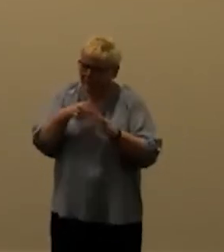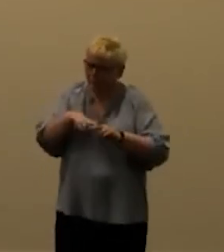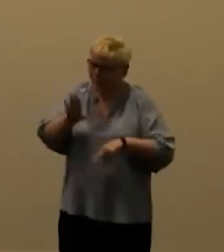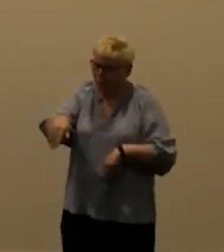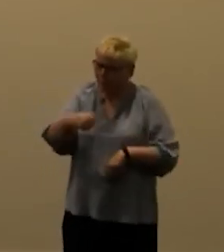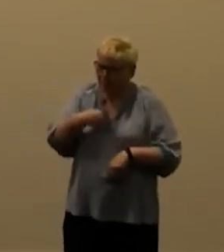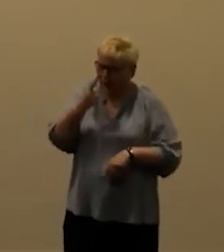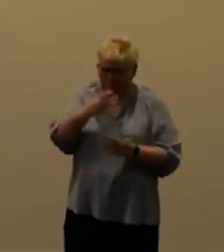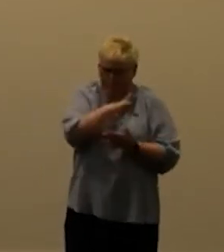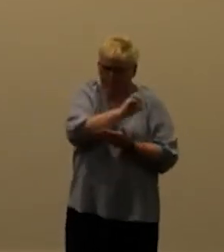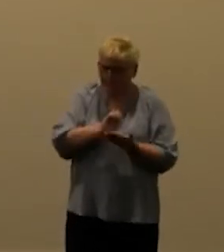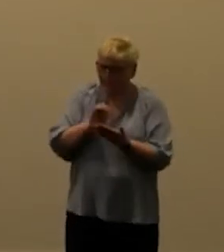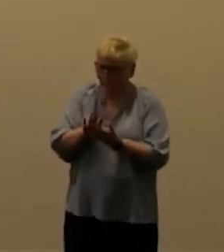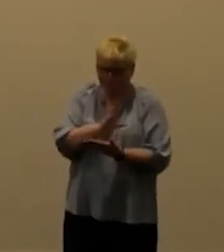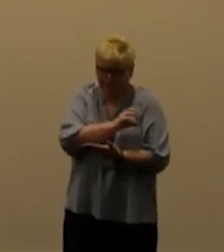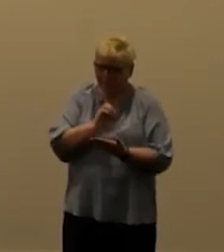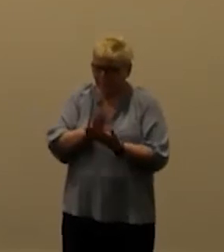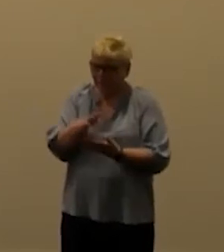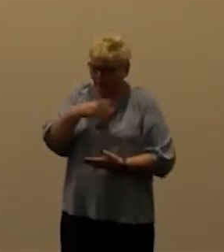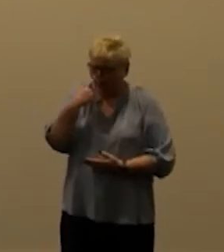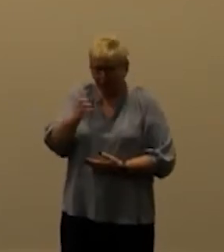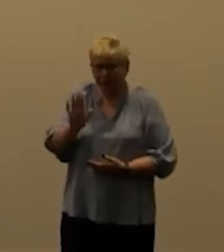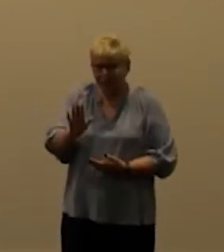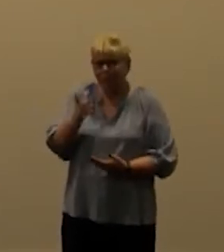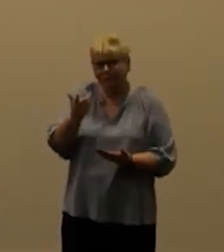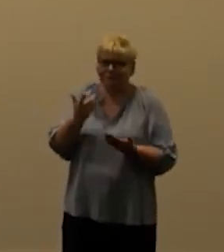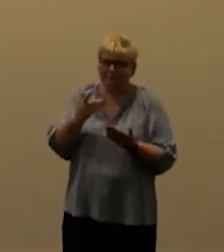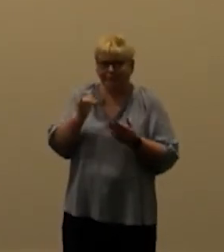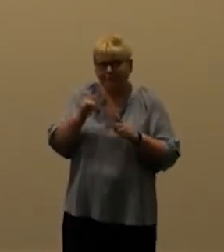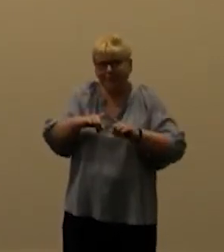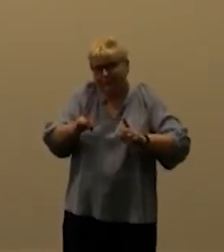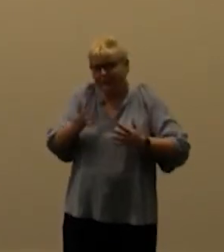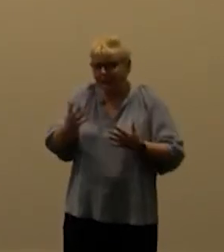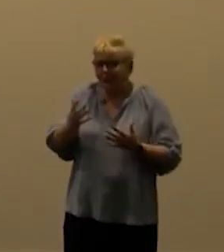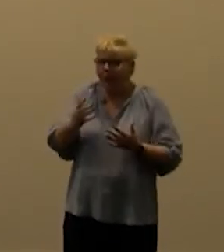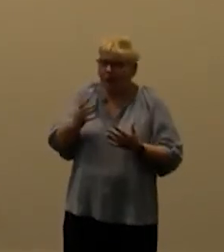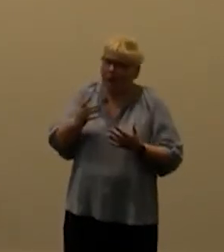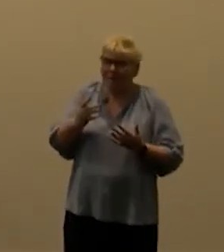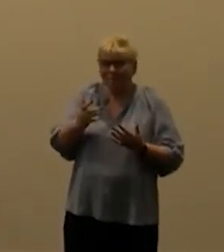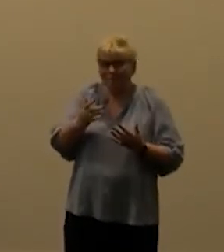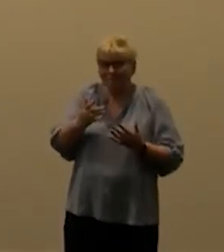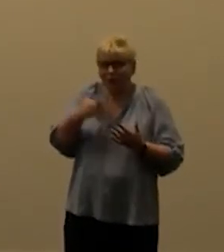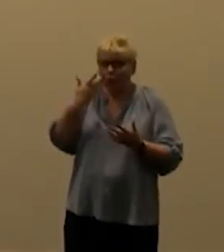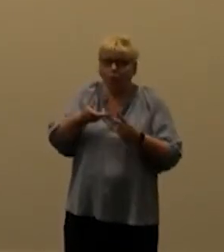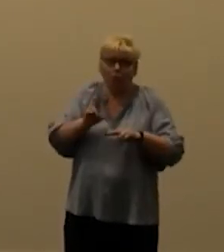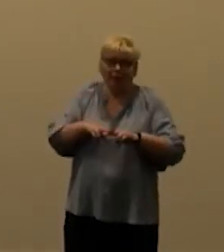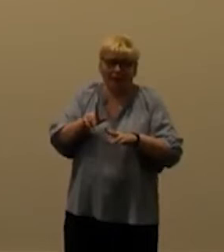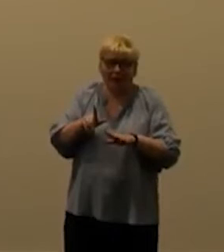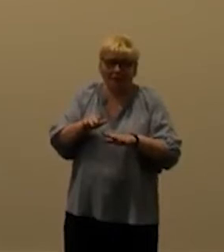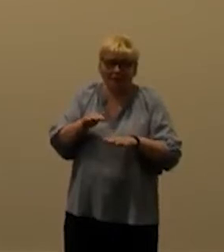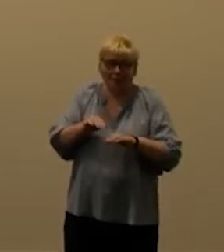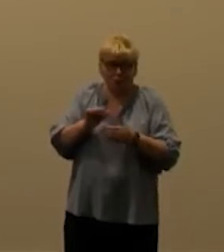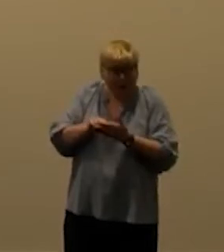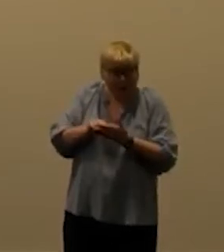I can certainly import configurations in. So say we're working with Terraform and VMware, I can ingest a kind of an existing configuration. I